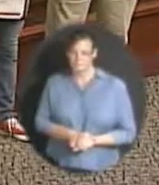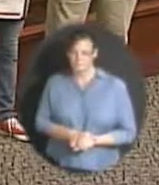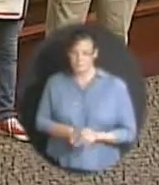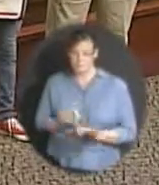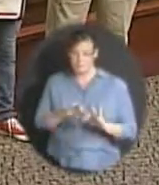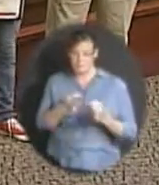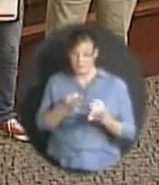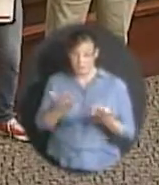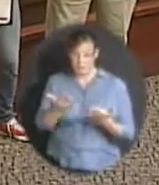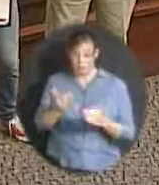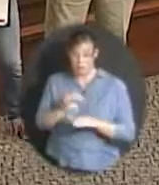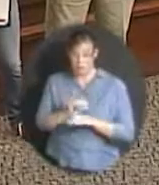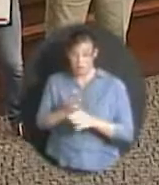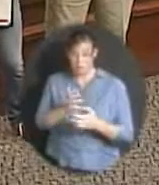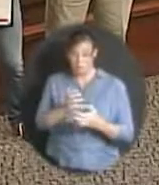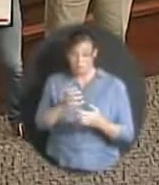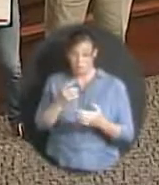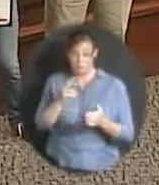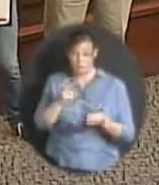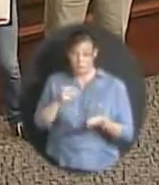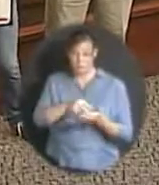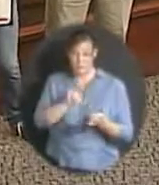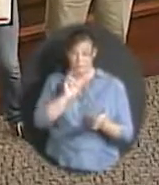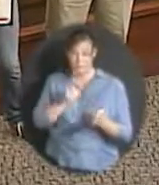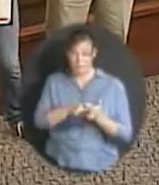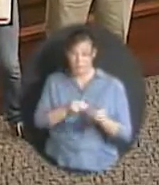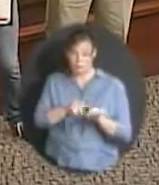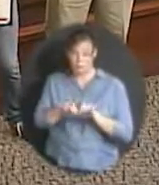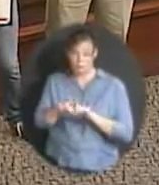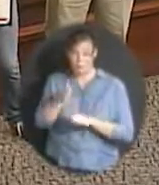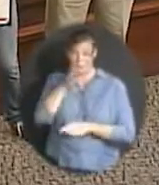And are your families here tonight? We'd love for them to stand to be recognized as well.